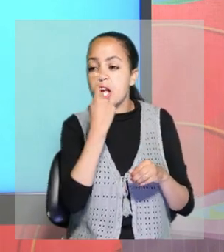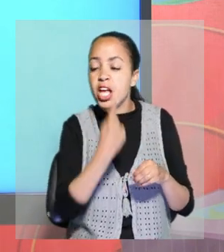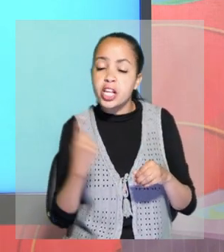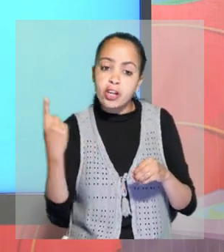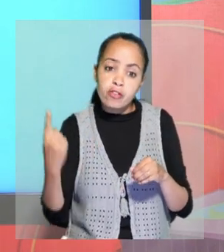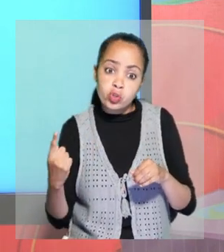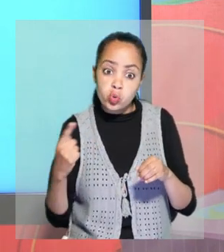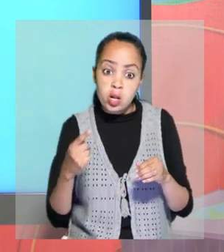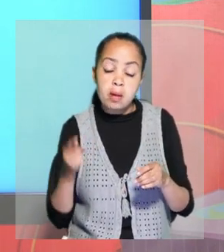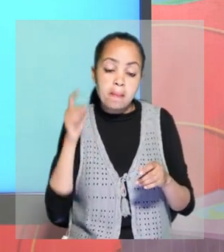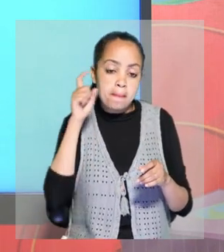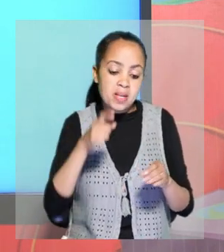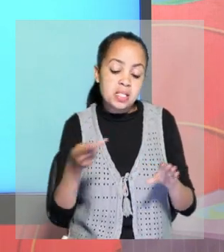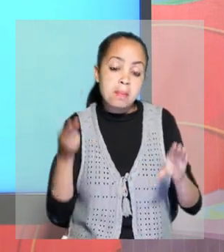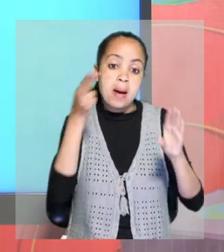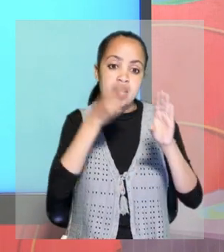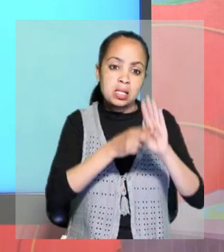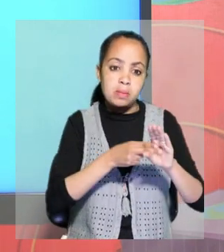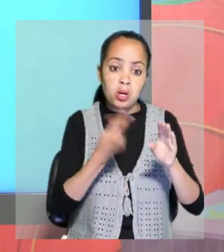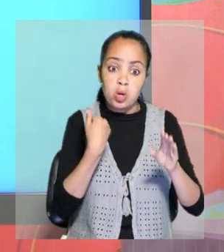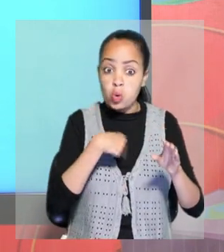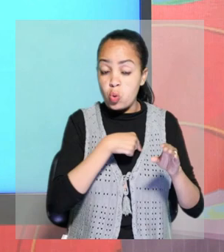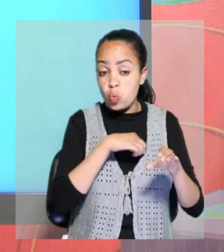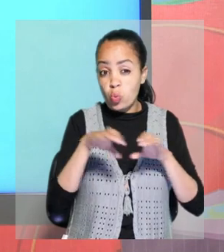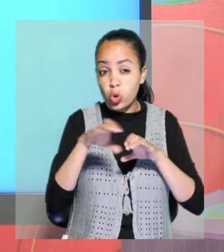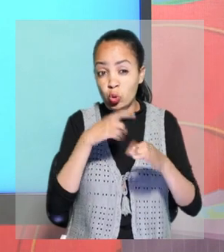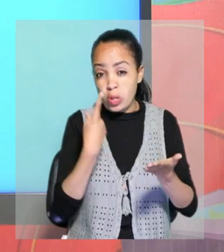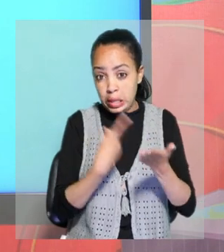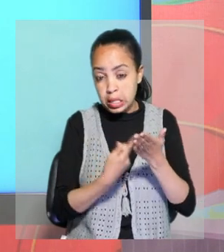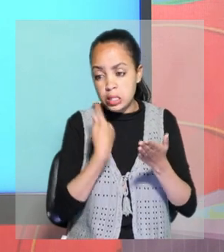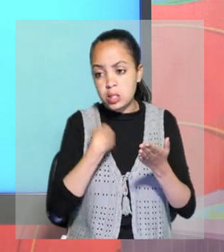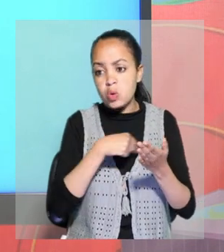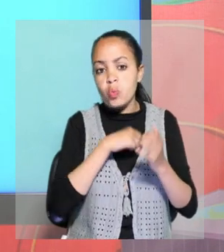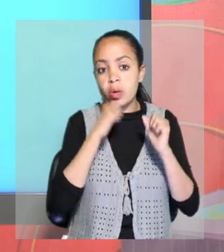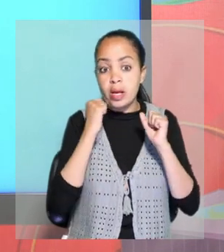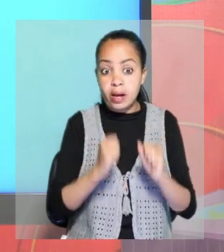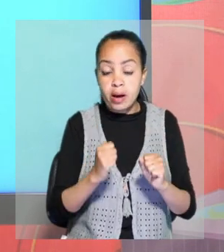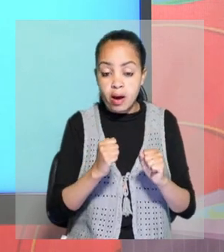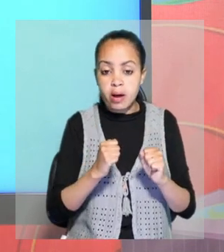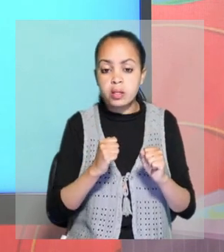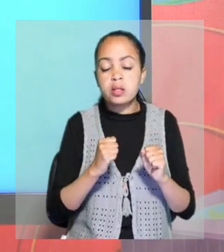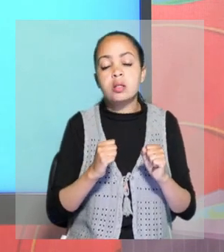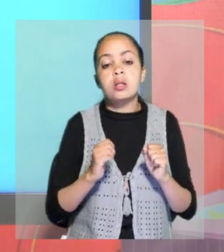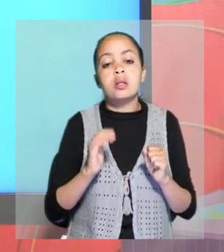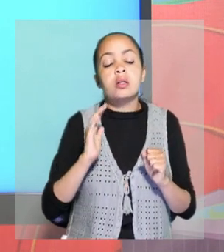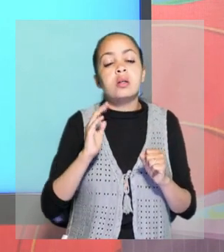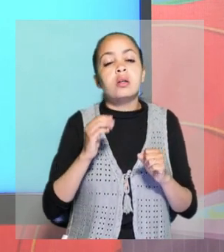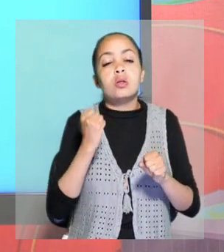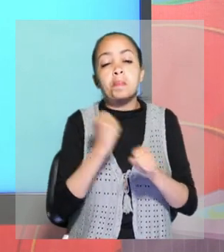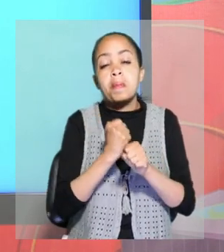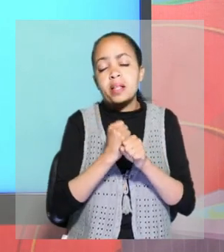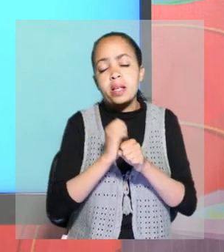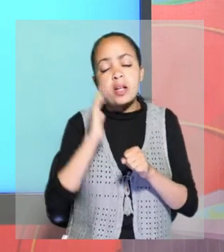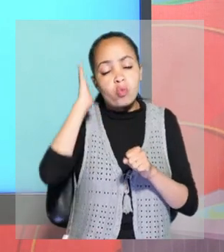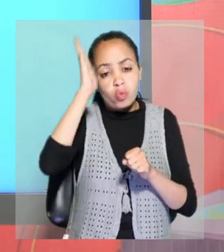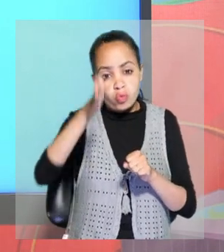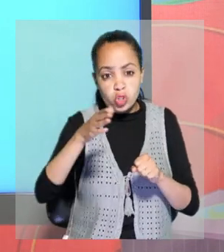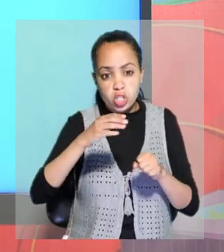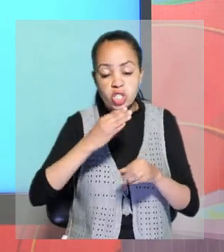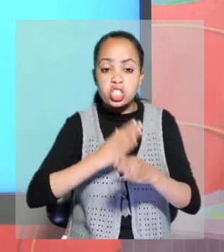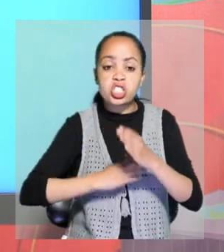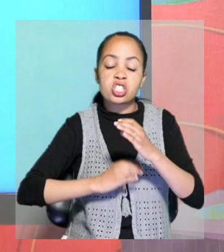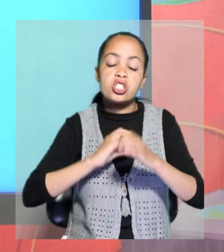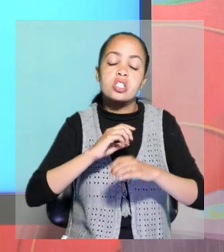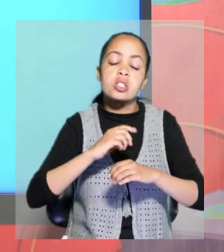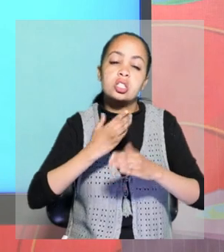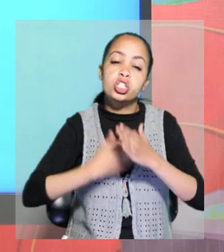society must be participated in. When you do this one, we can maintain our coming generation. So, conservation